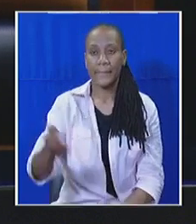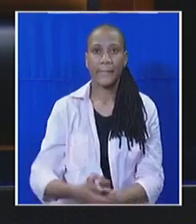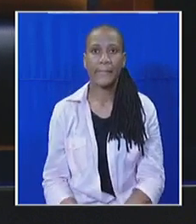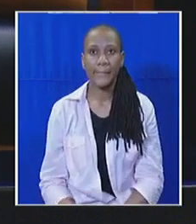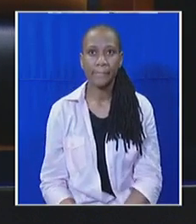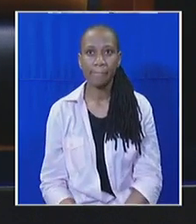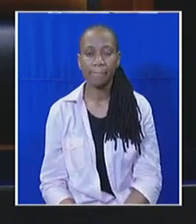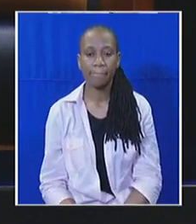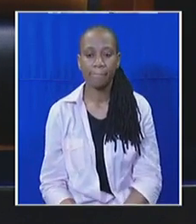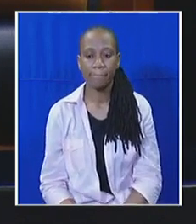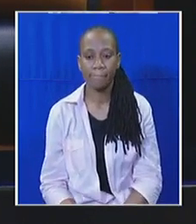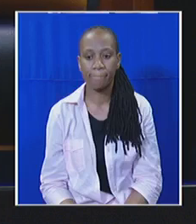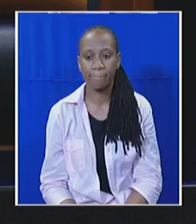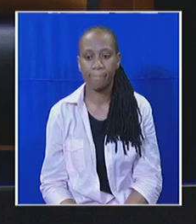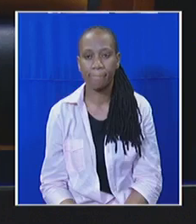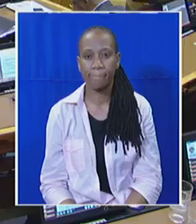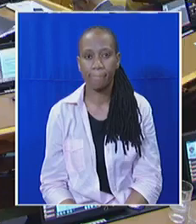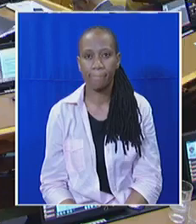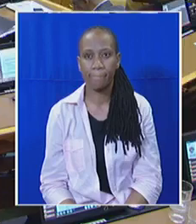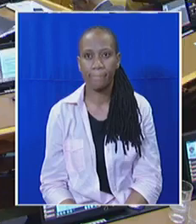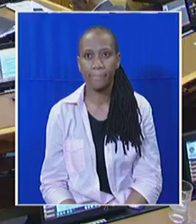Honorable Matiase.